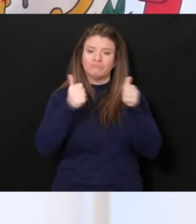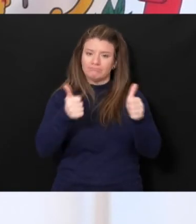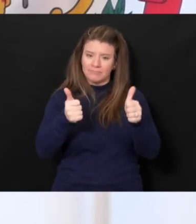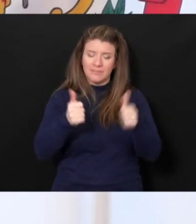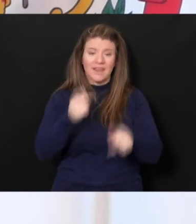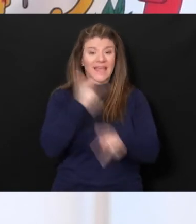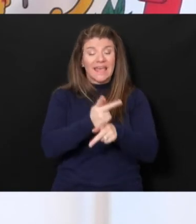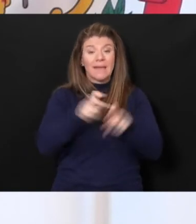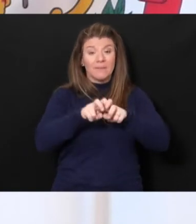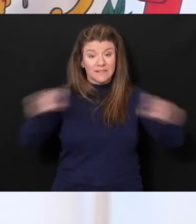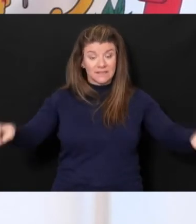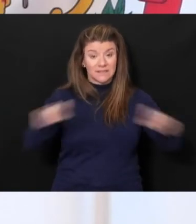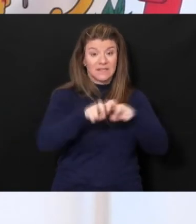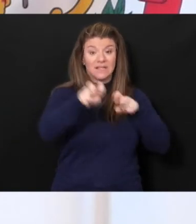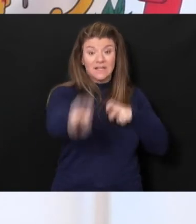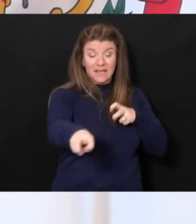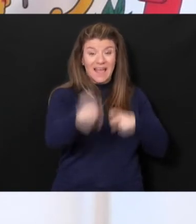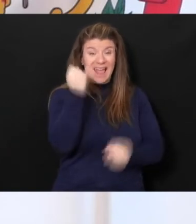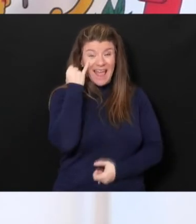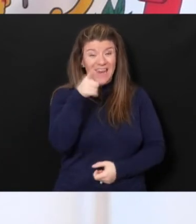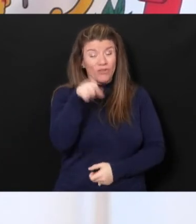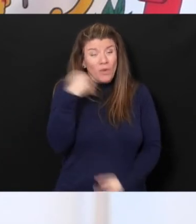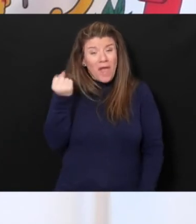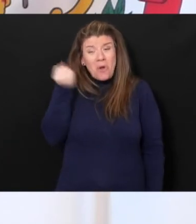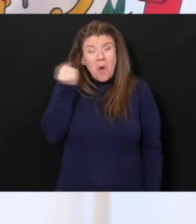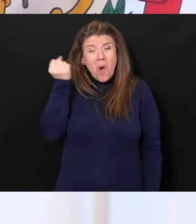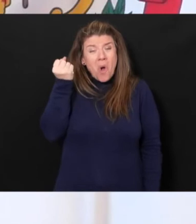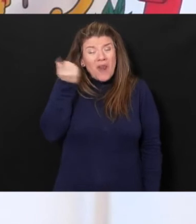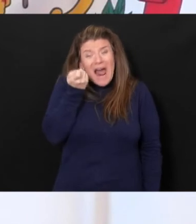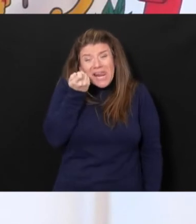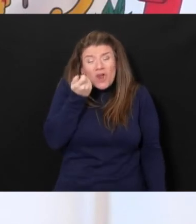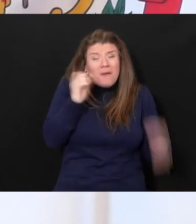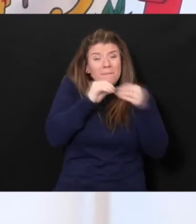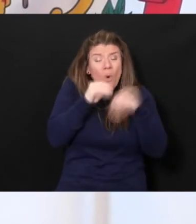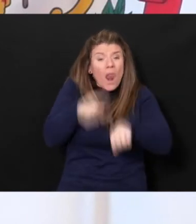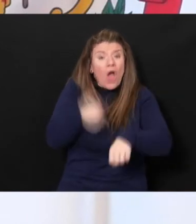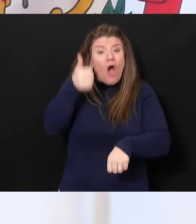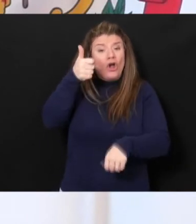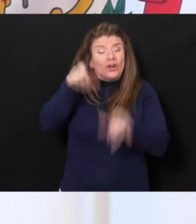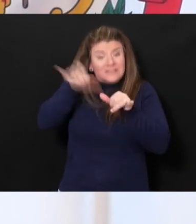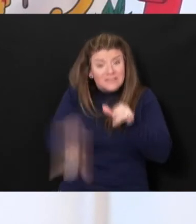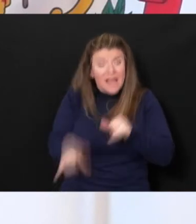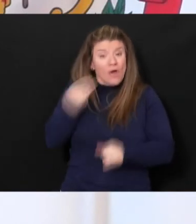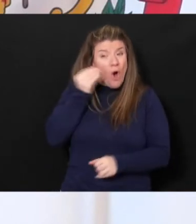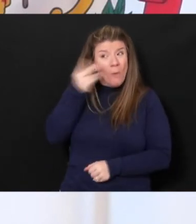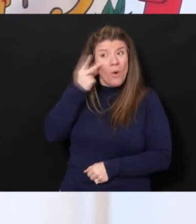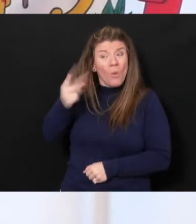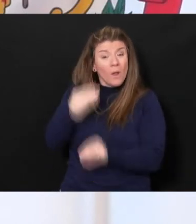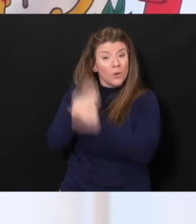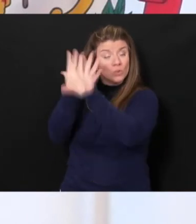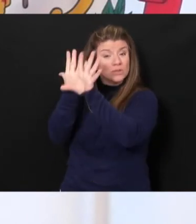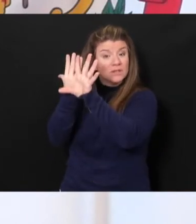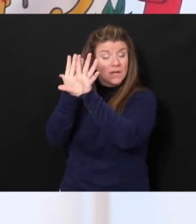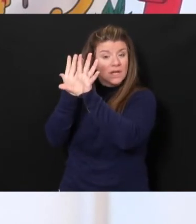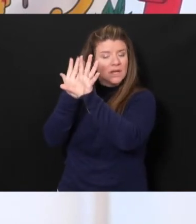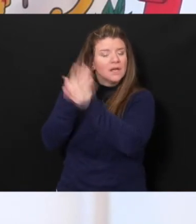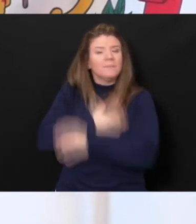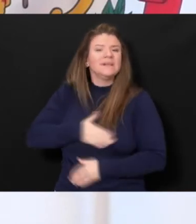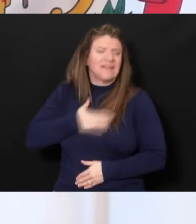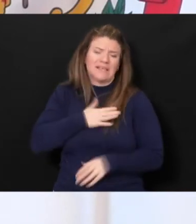pew in between you, and absolutely, if you can hold up just a little bit longer, really and truly, on getting your